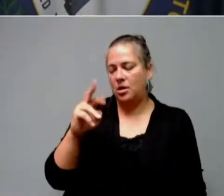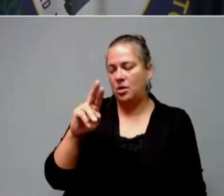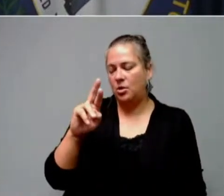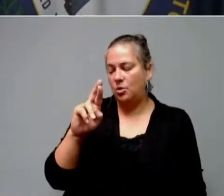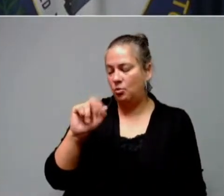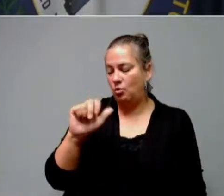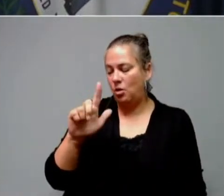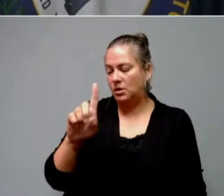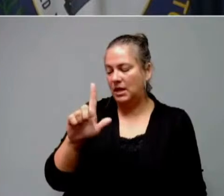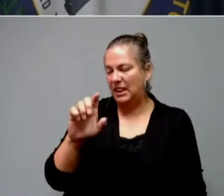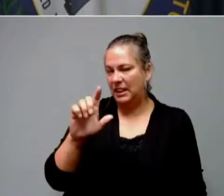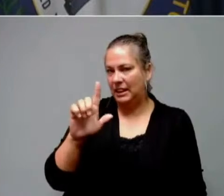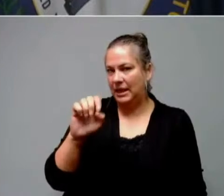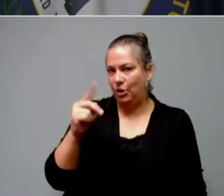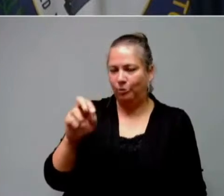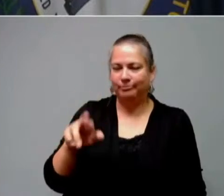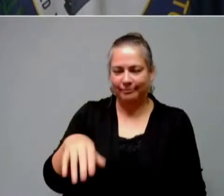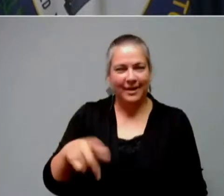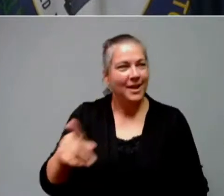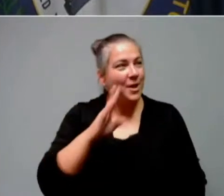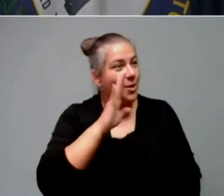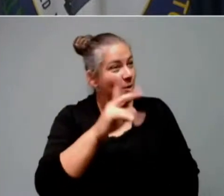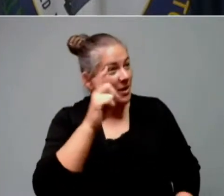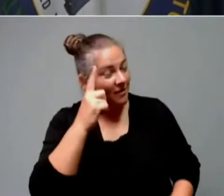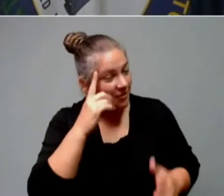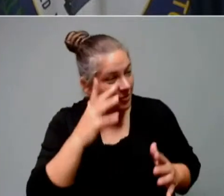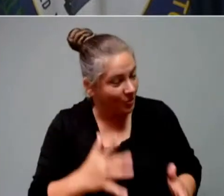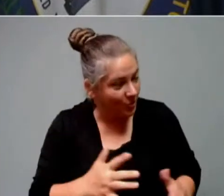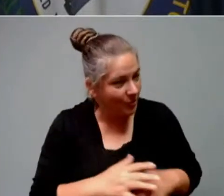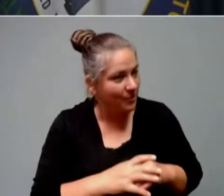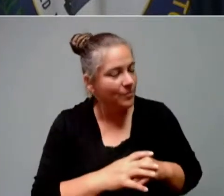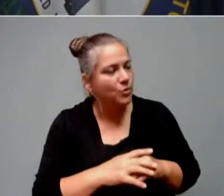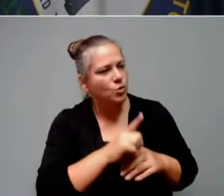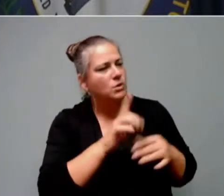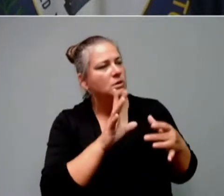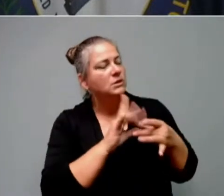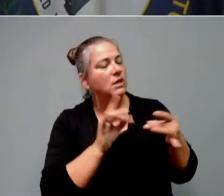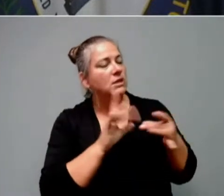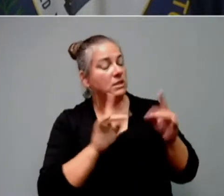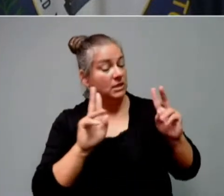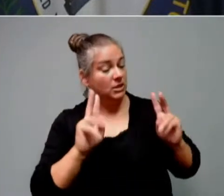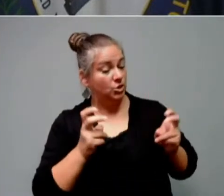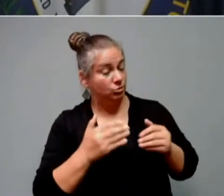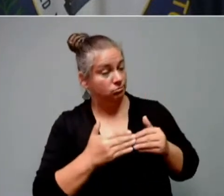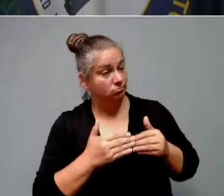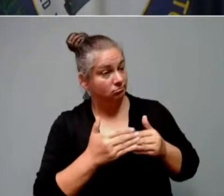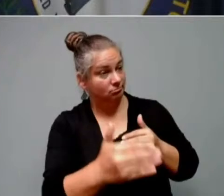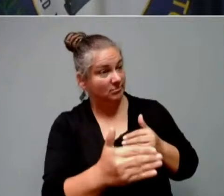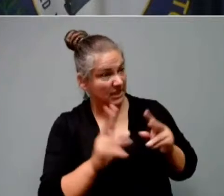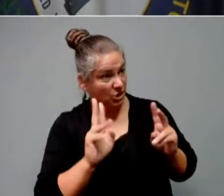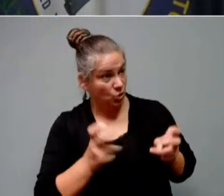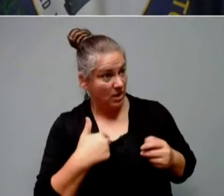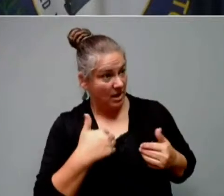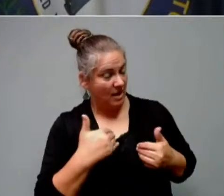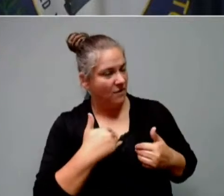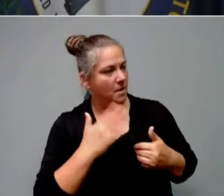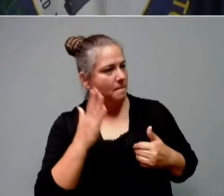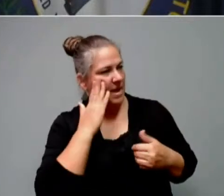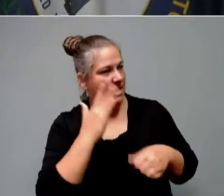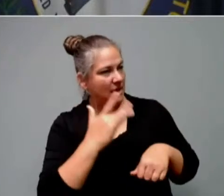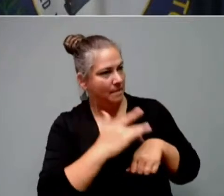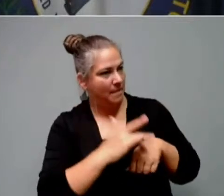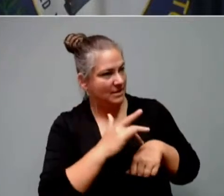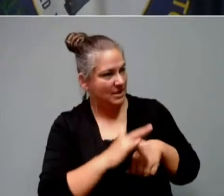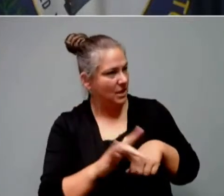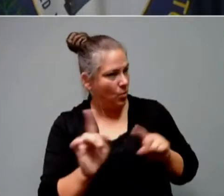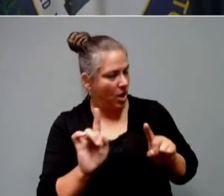Hi, Governor. You mentioned that the issue going forward will be bed capacity, but more so staffing of those